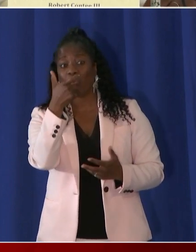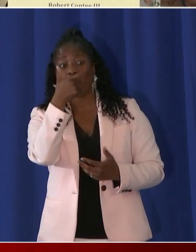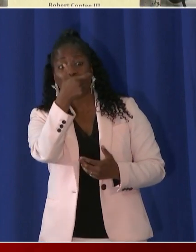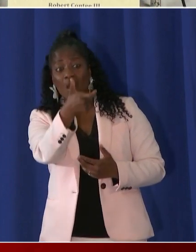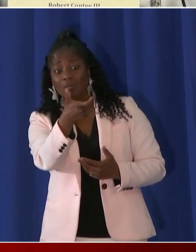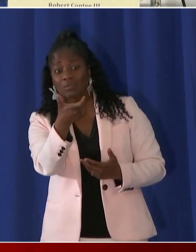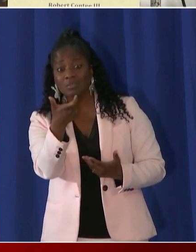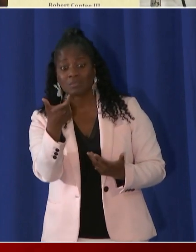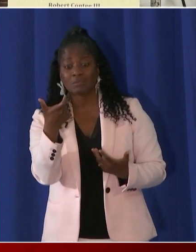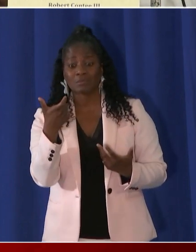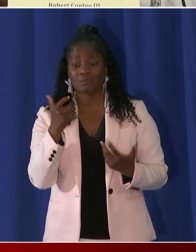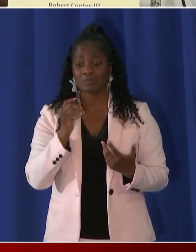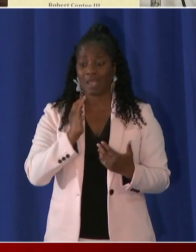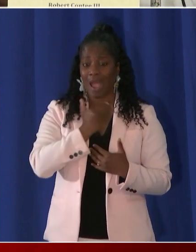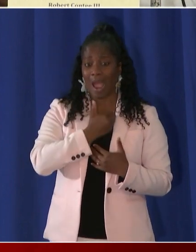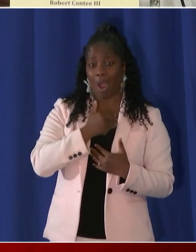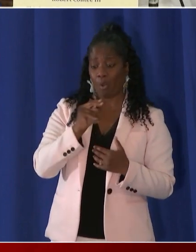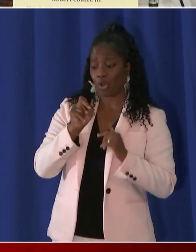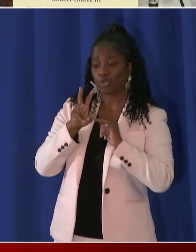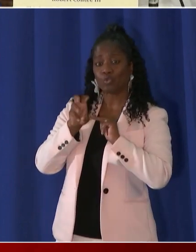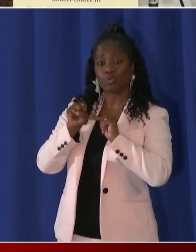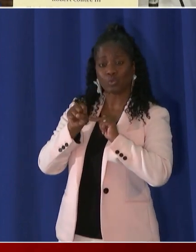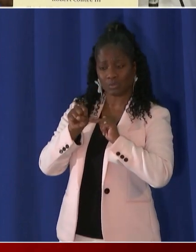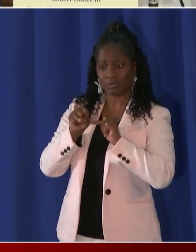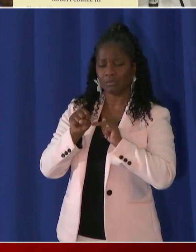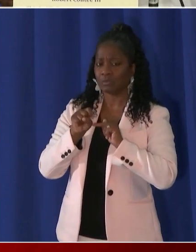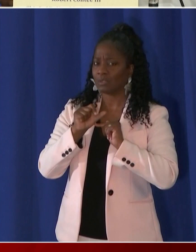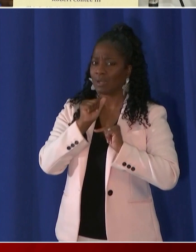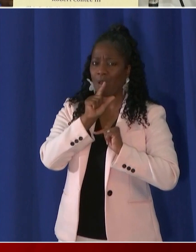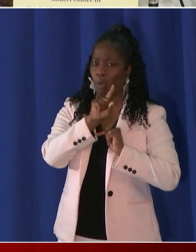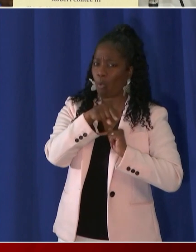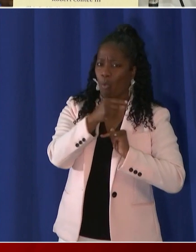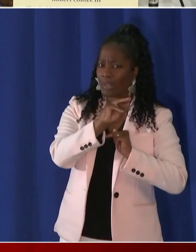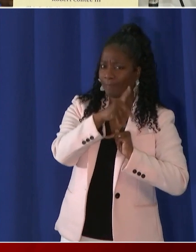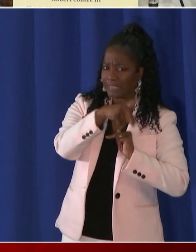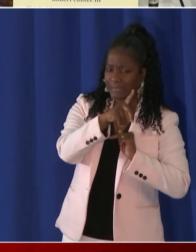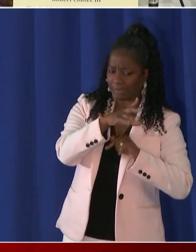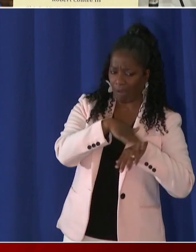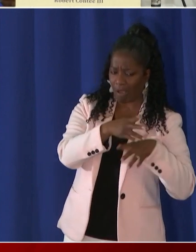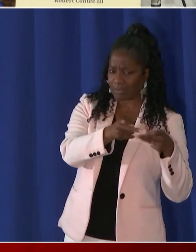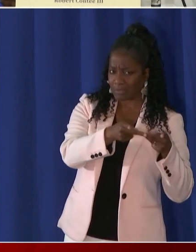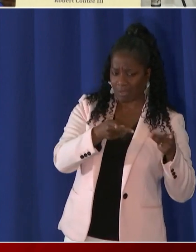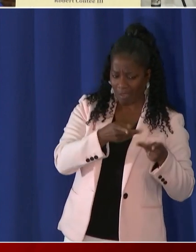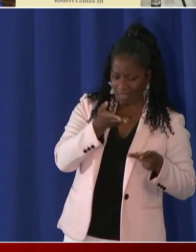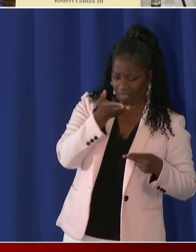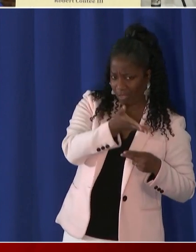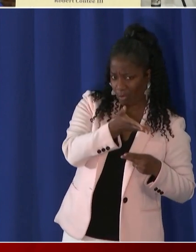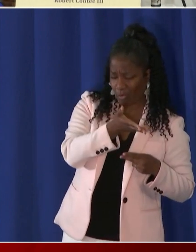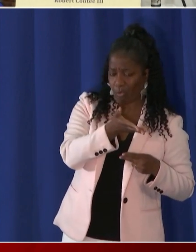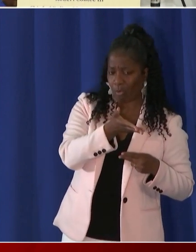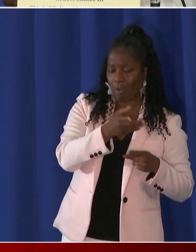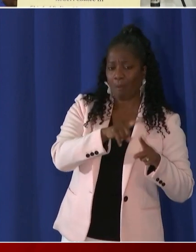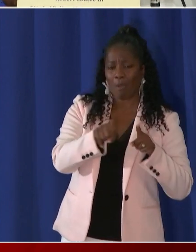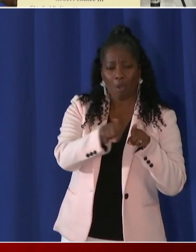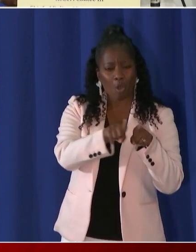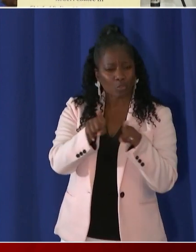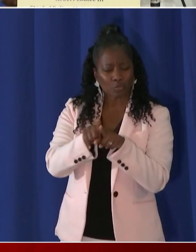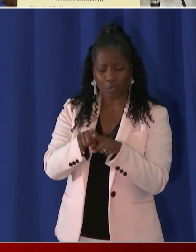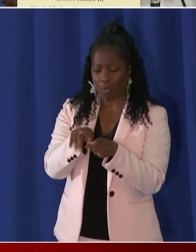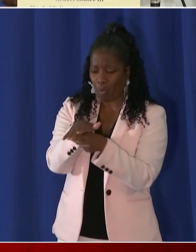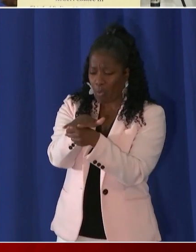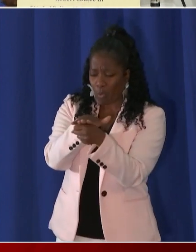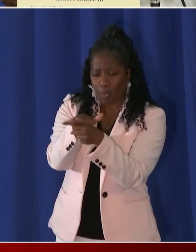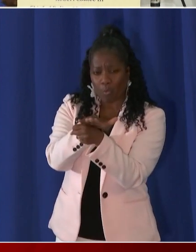news coverage of this, you would have seen not only MPD on site, but numerous local and